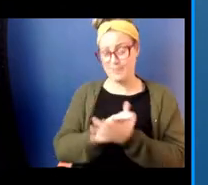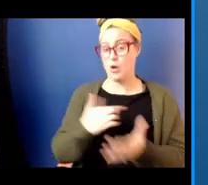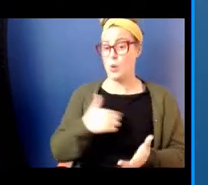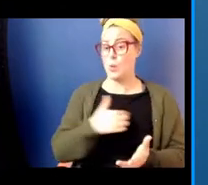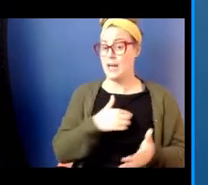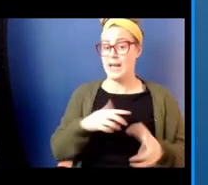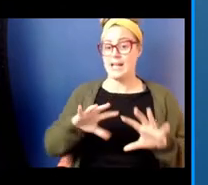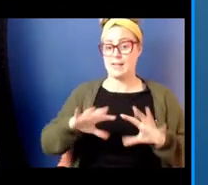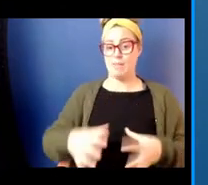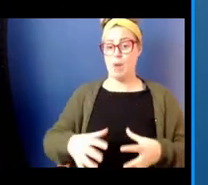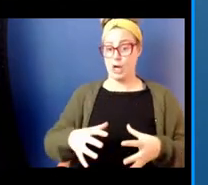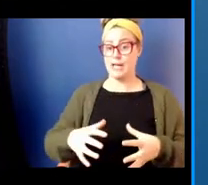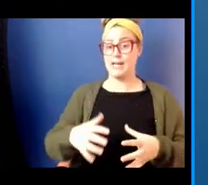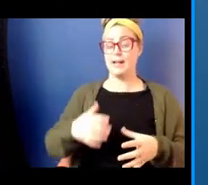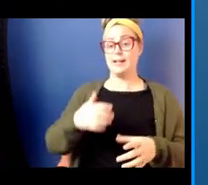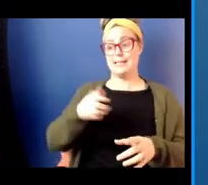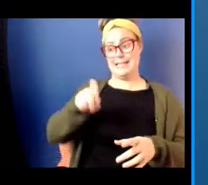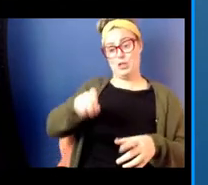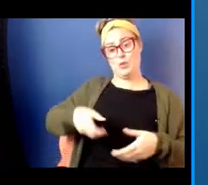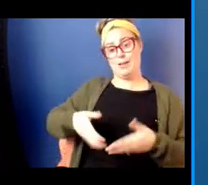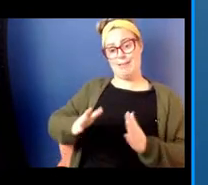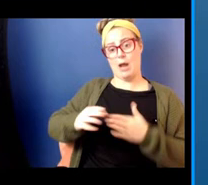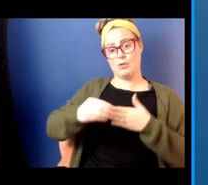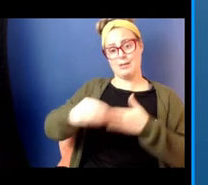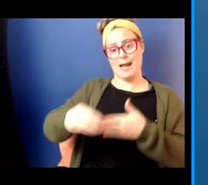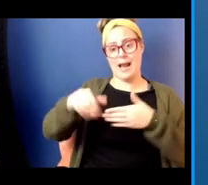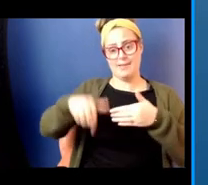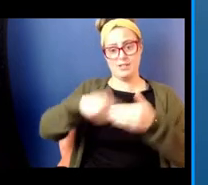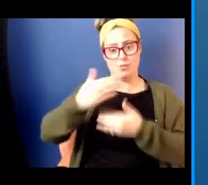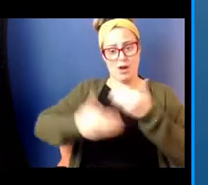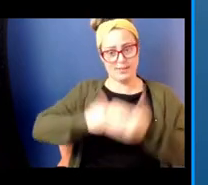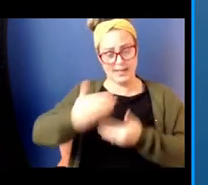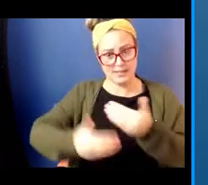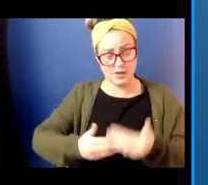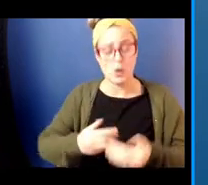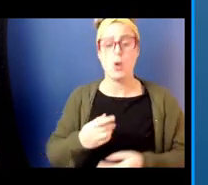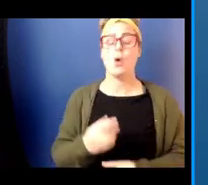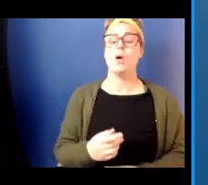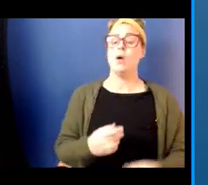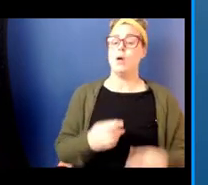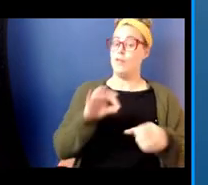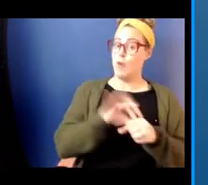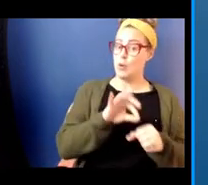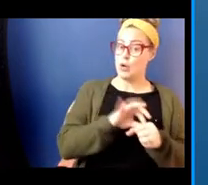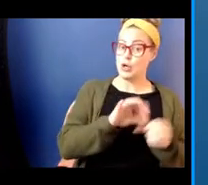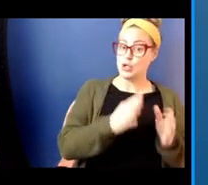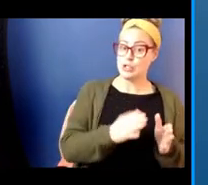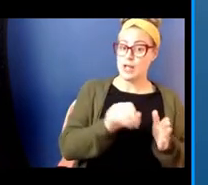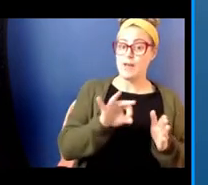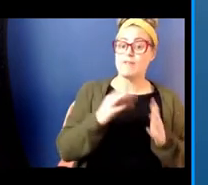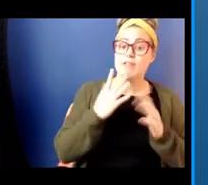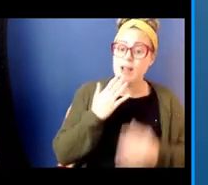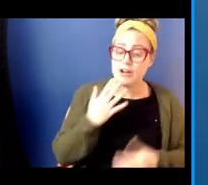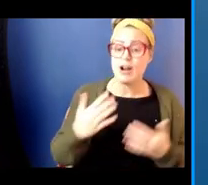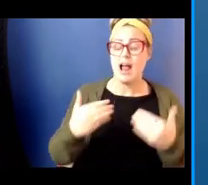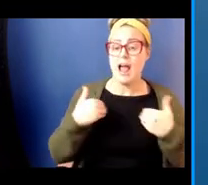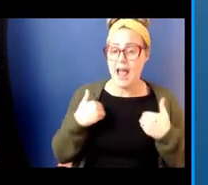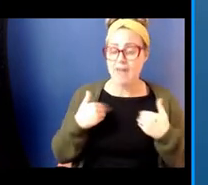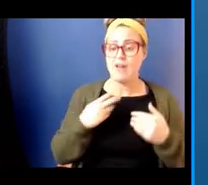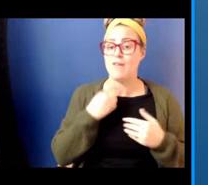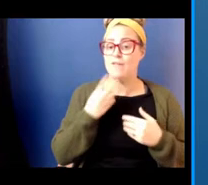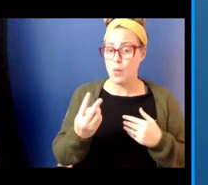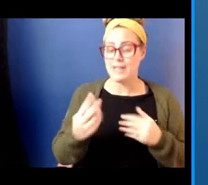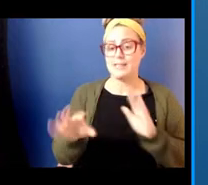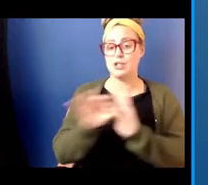one we must ensure voters of color have a voice in choosing our nominee much earlier in the process